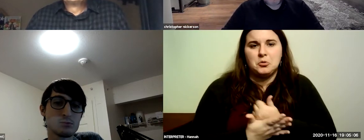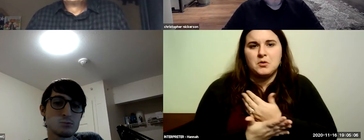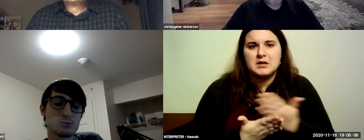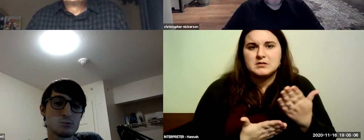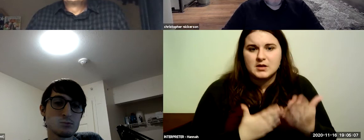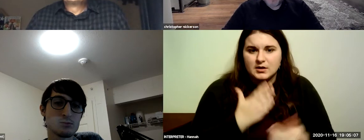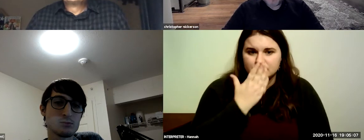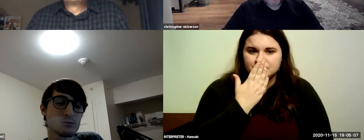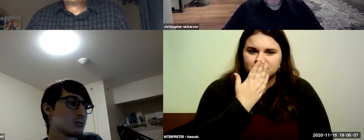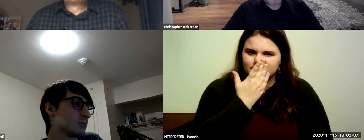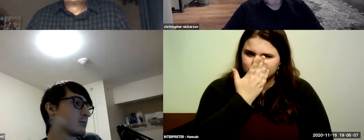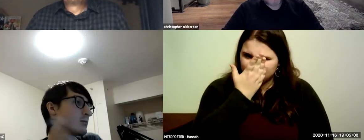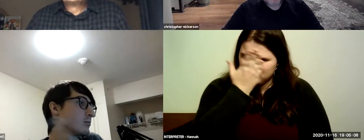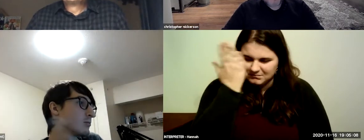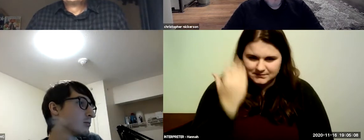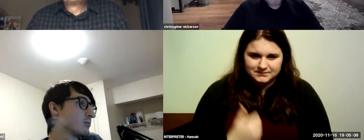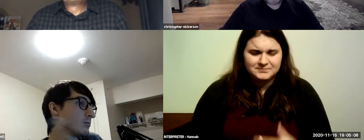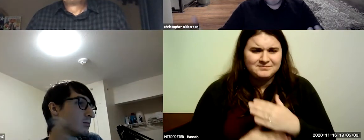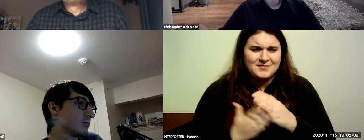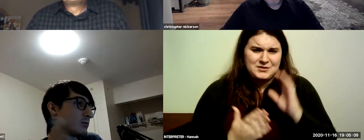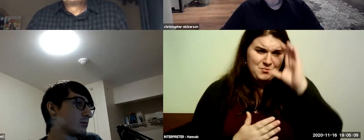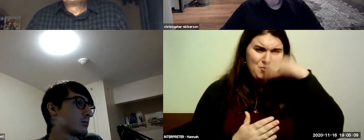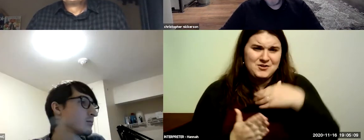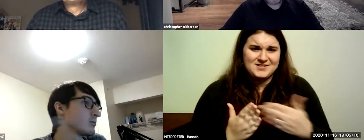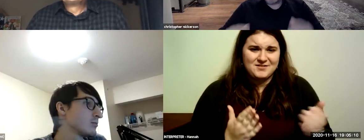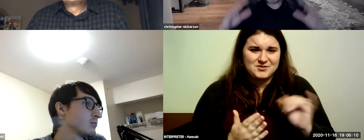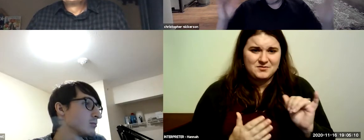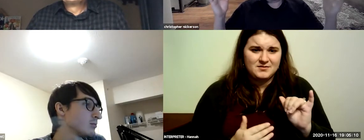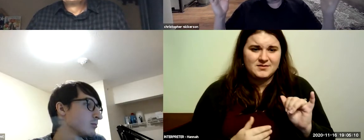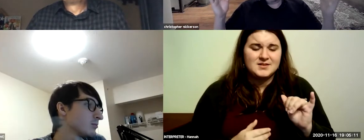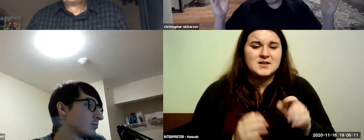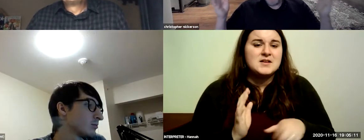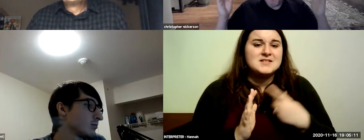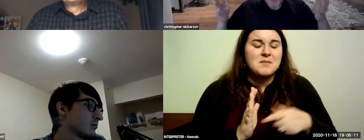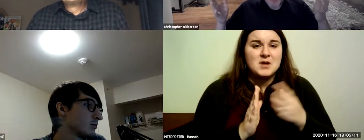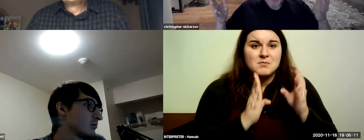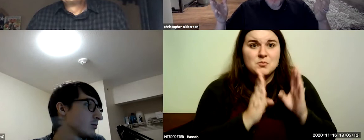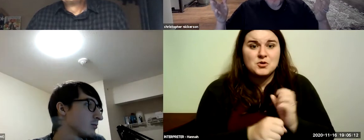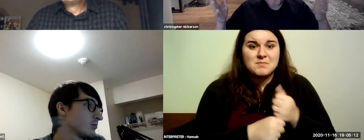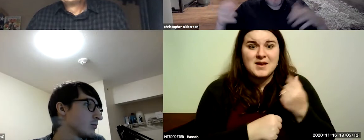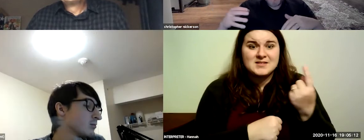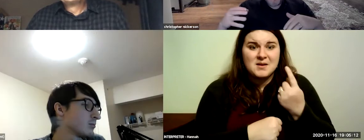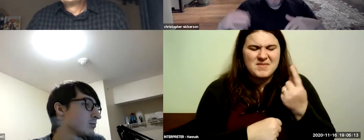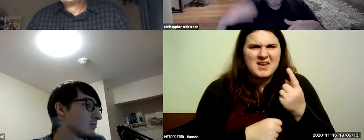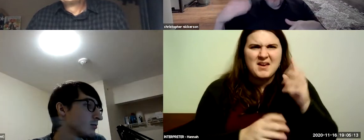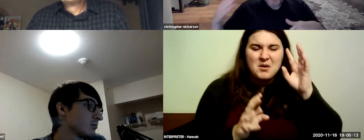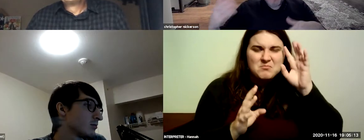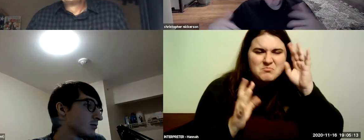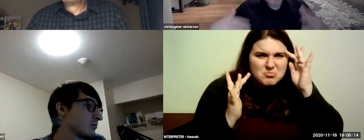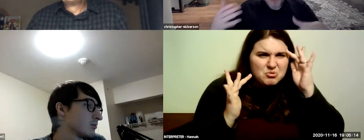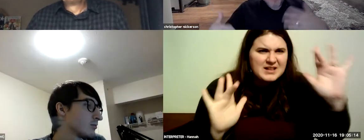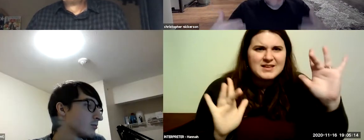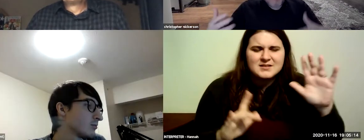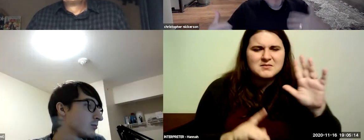been turned on to all sorts of wacky, weird tools that, you know, somebody makes something and it's absolutely brilliant, but it's really simple. But, you know, you've